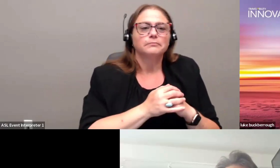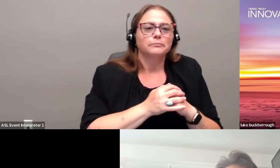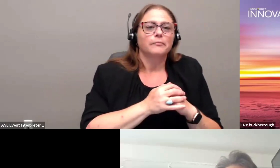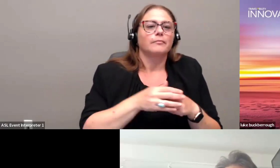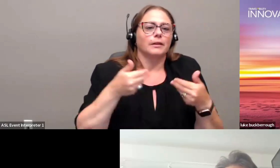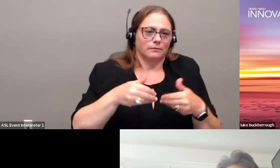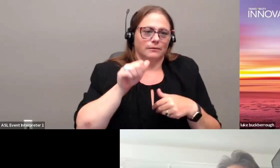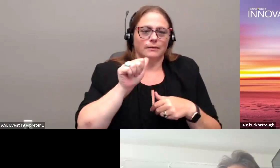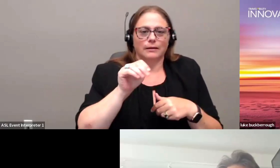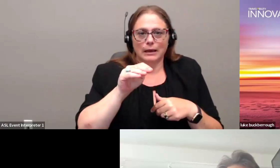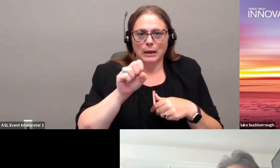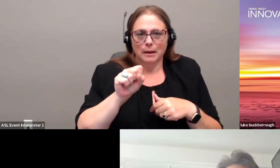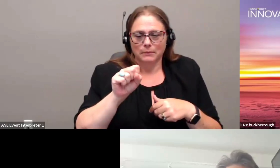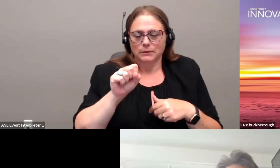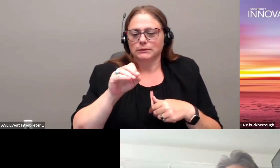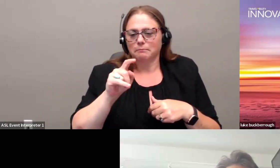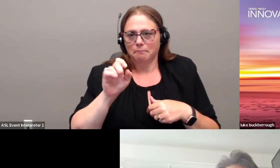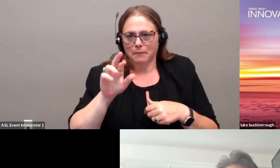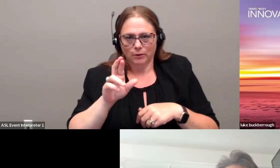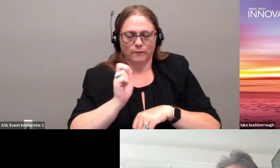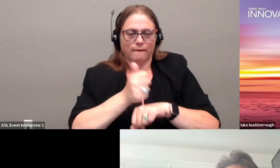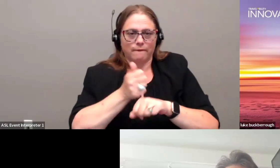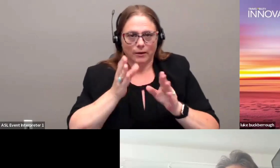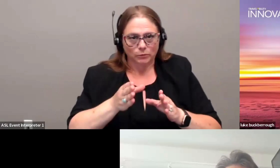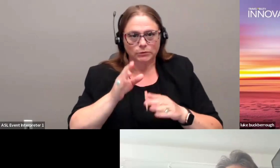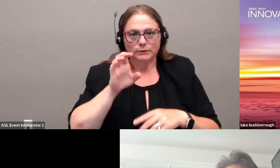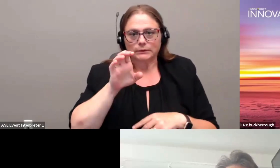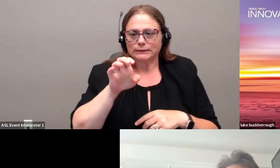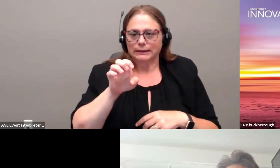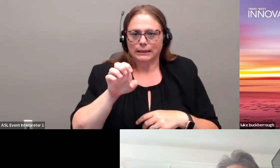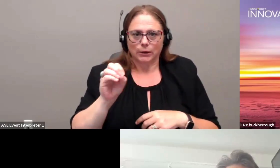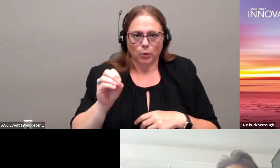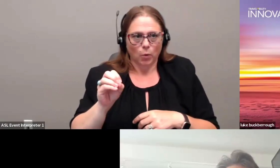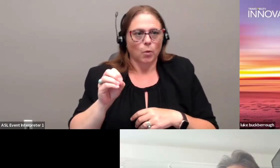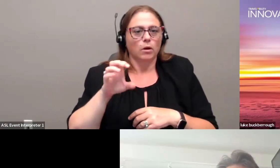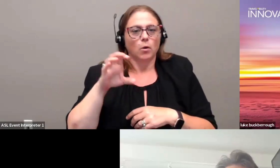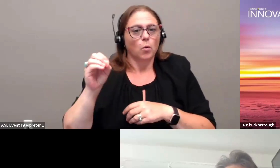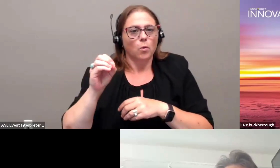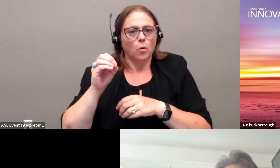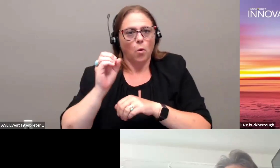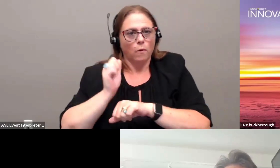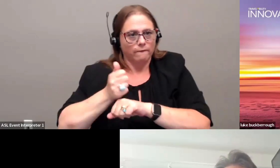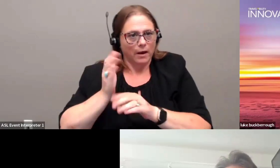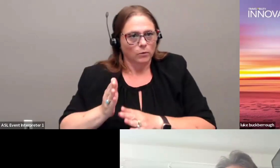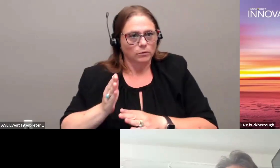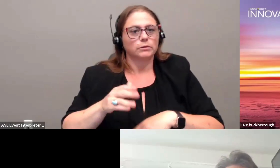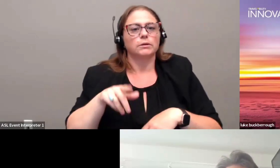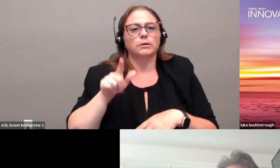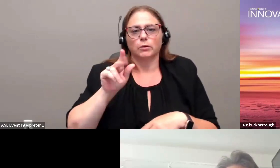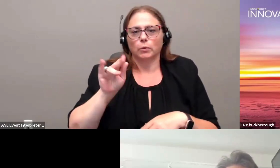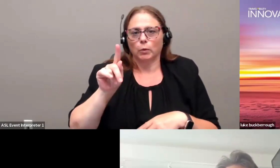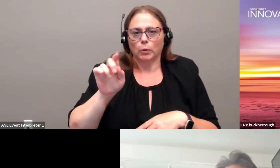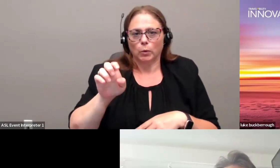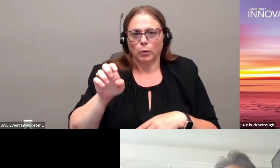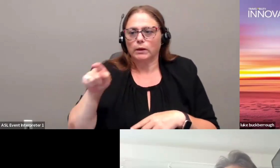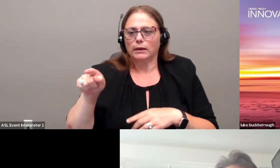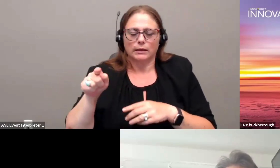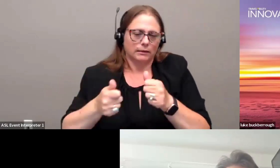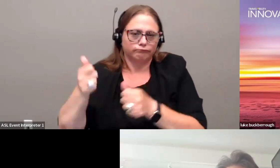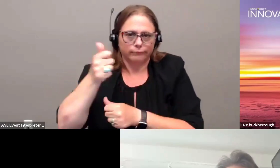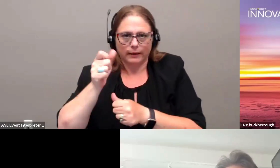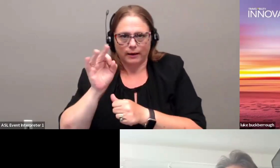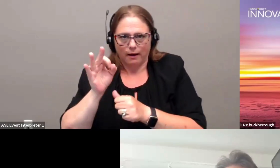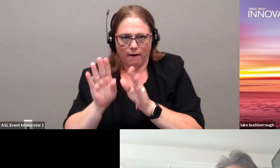Miller, founder, CEO, and I'm here with my co-founder, Luke Buckborough, who's our head of growth. And we're working